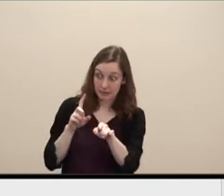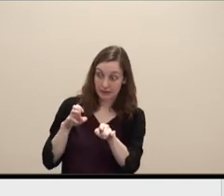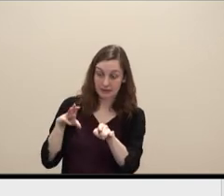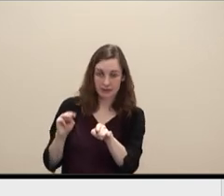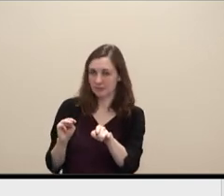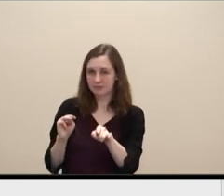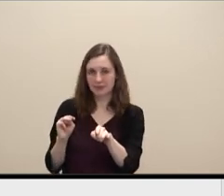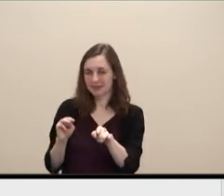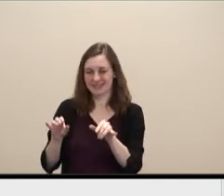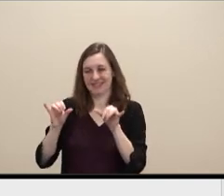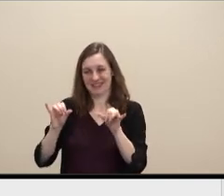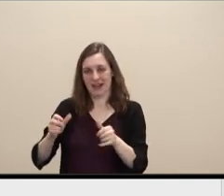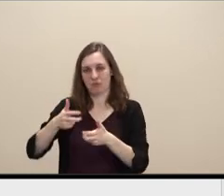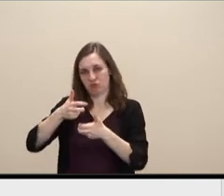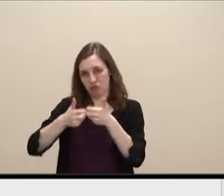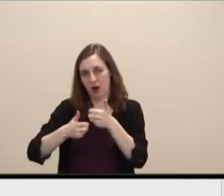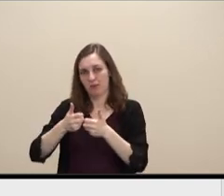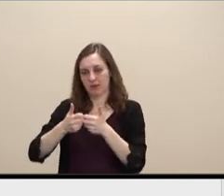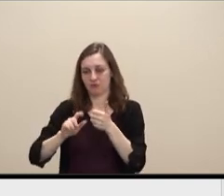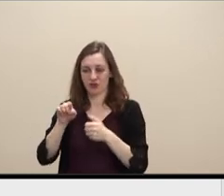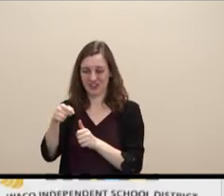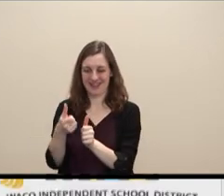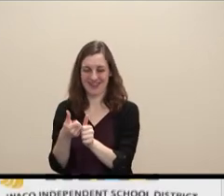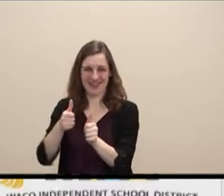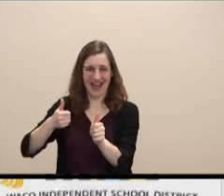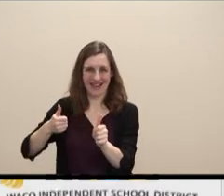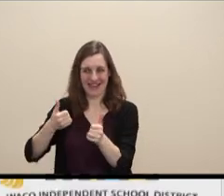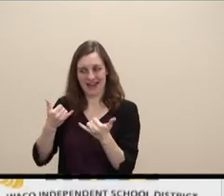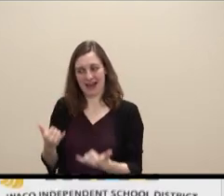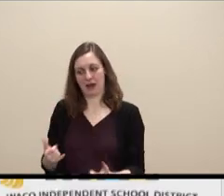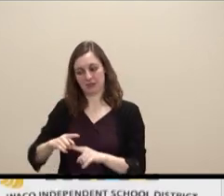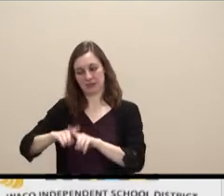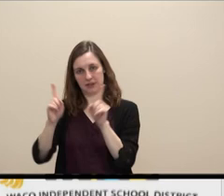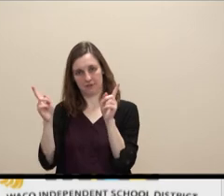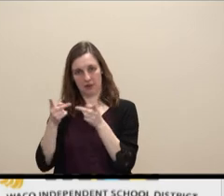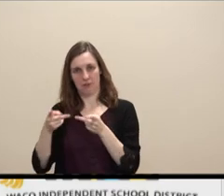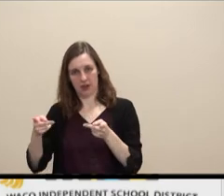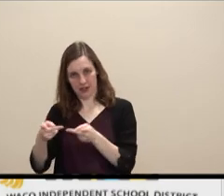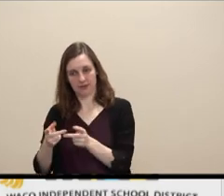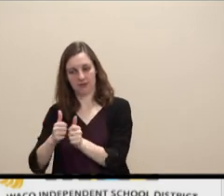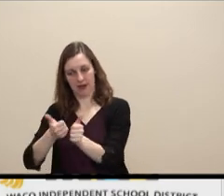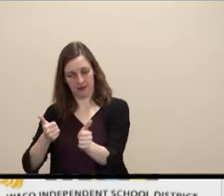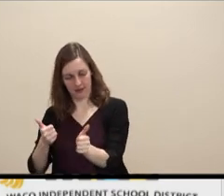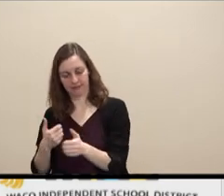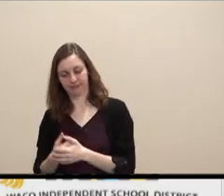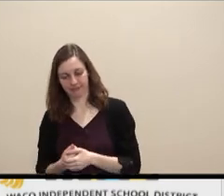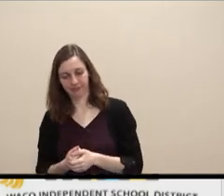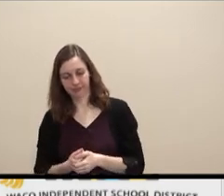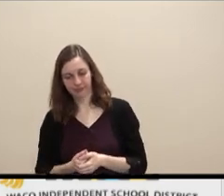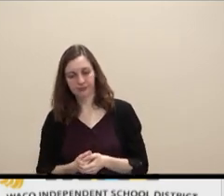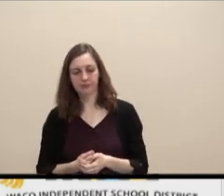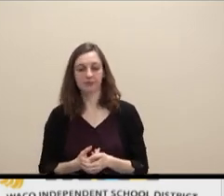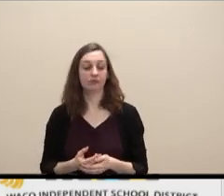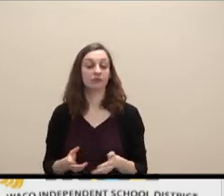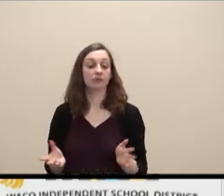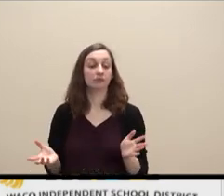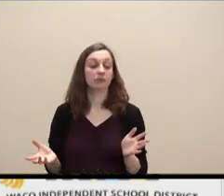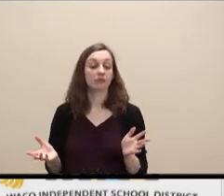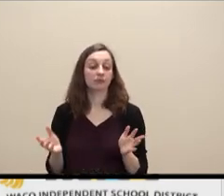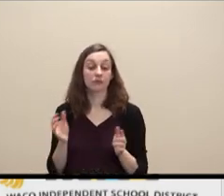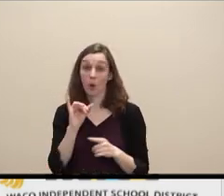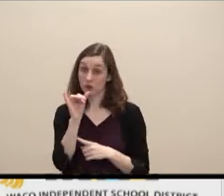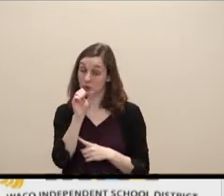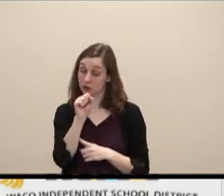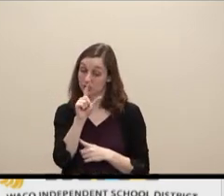problem lagging in a different place. So, well, then there's STAR testing. So students are required to take